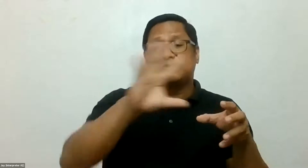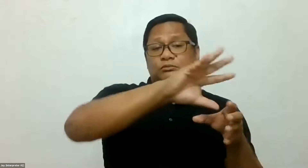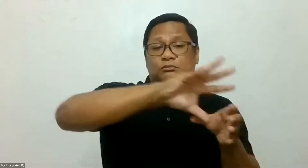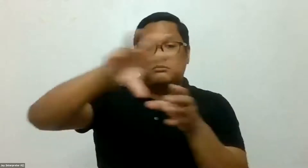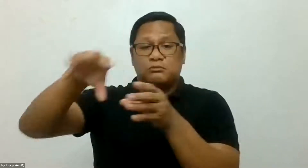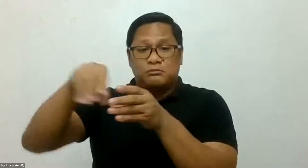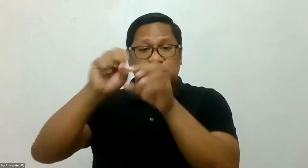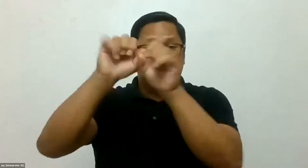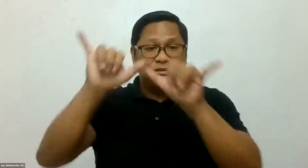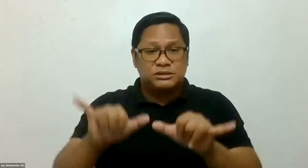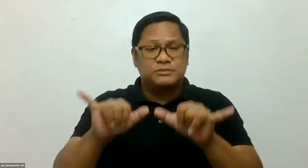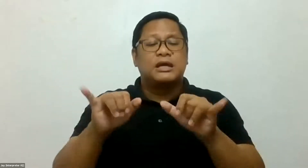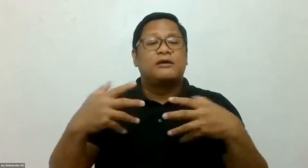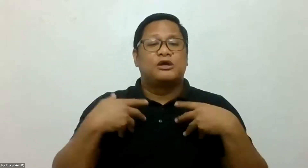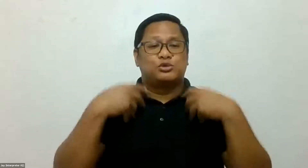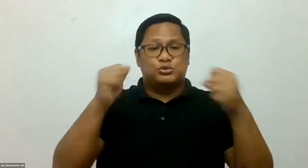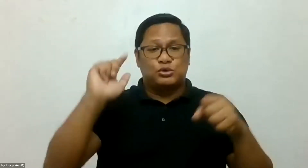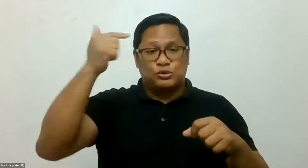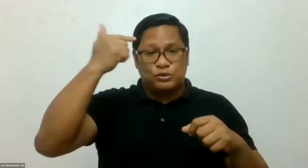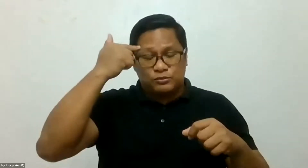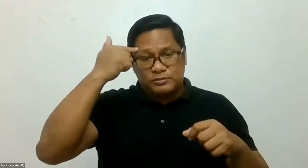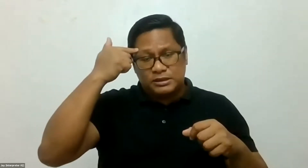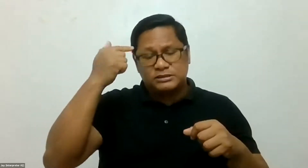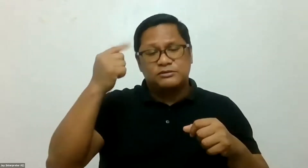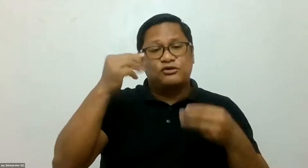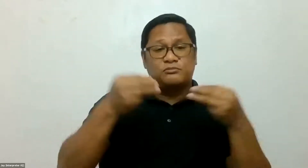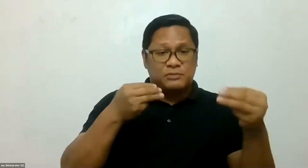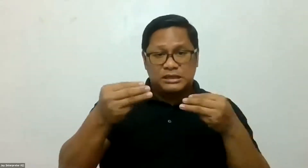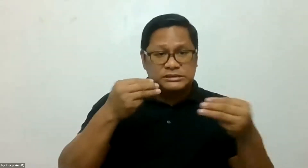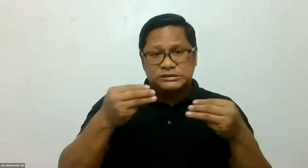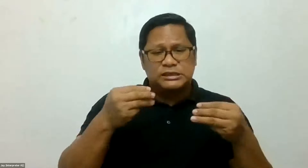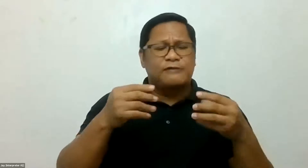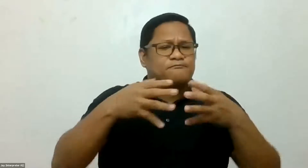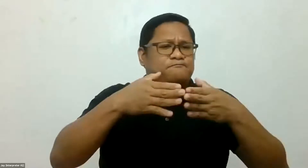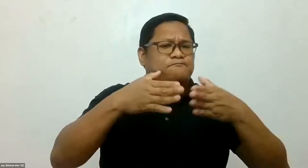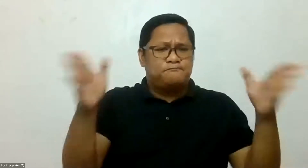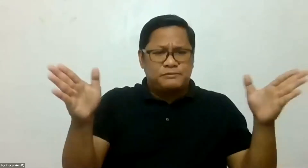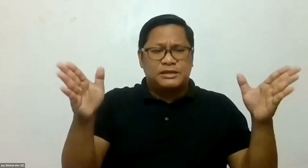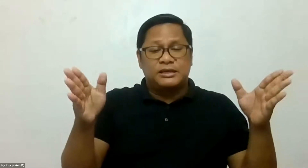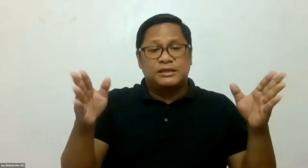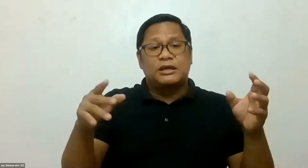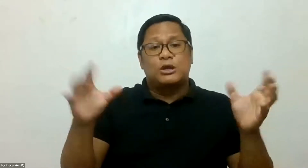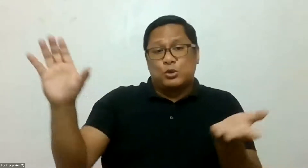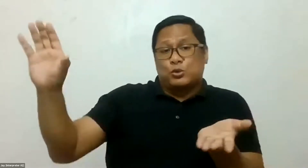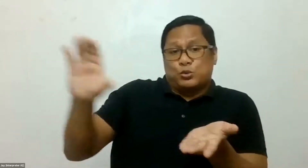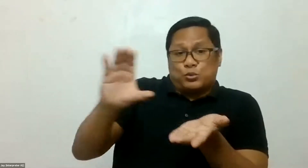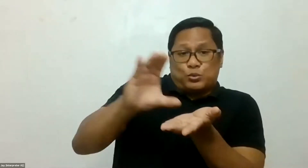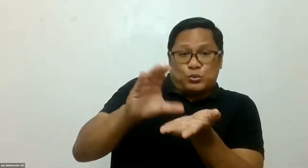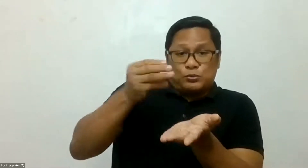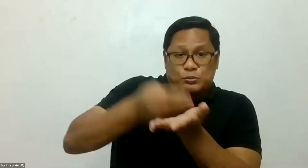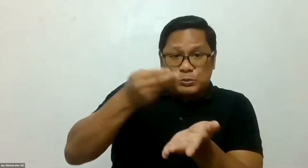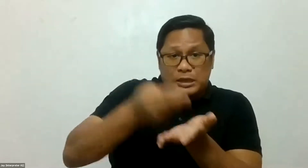And having a strong government purchaser managing a very huge prepaid pool of money will drive